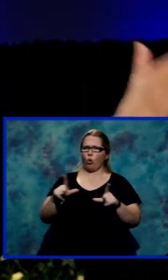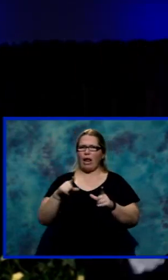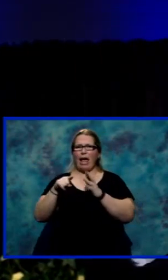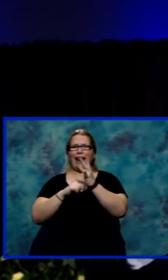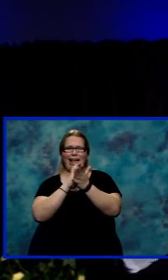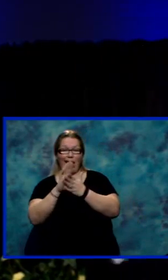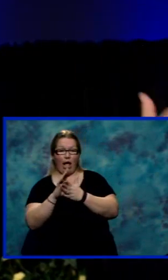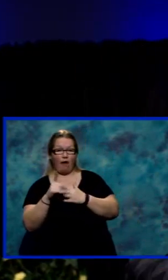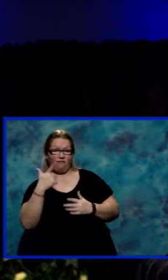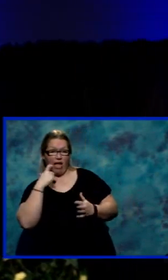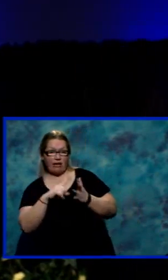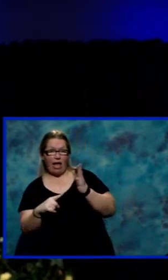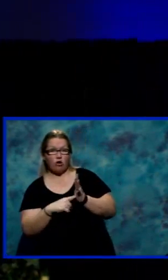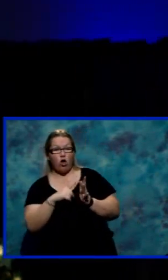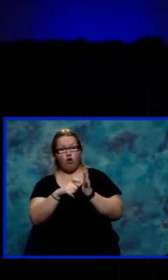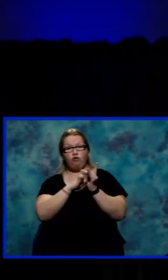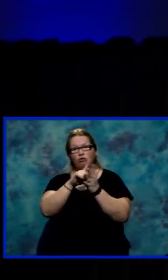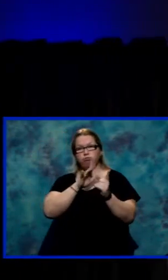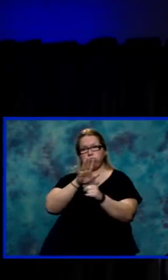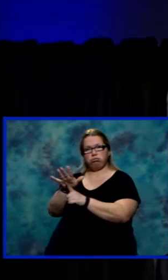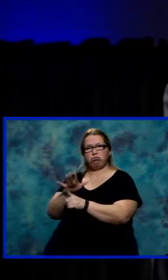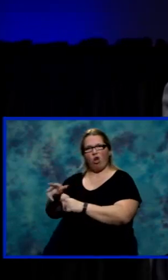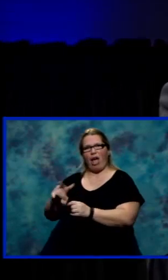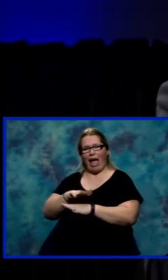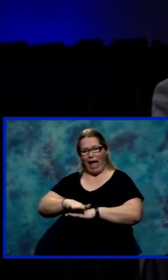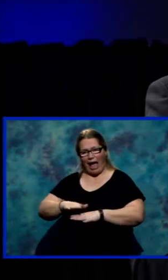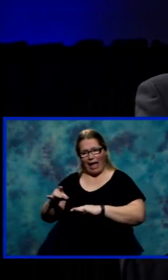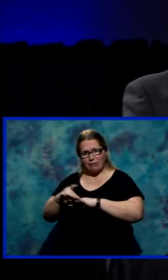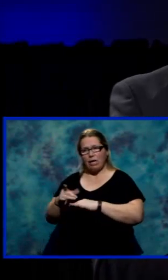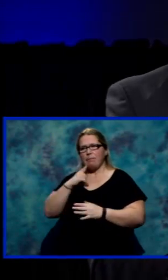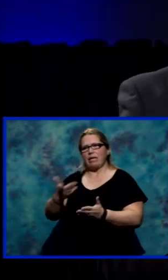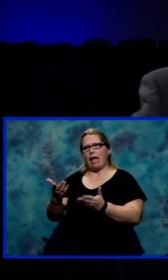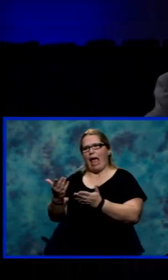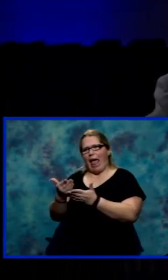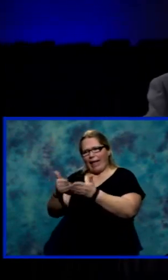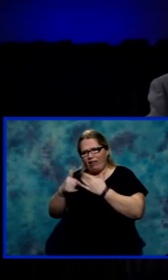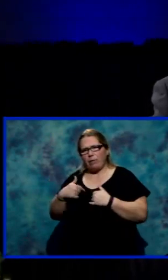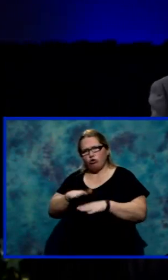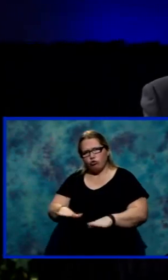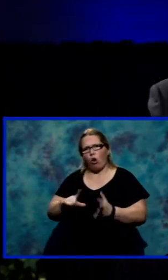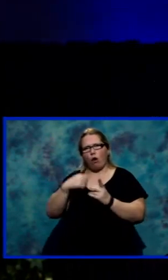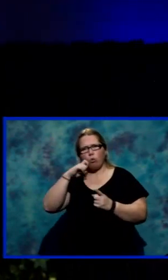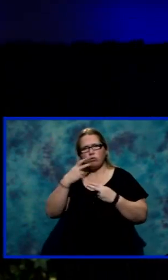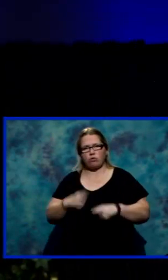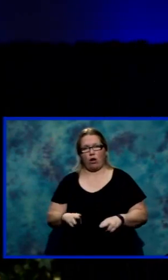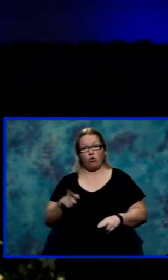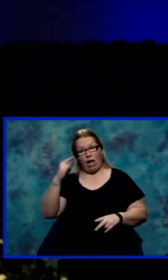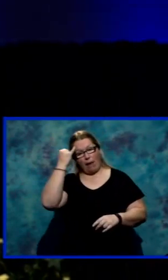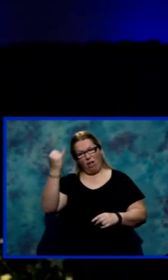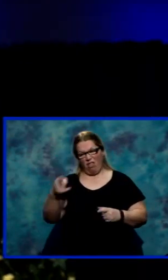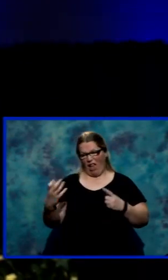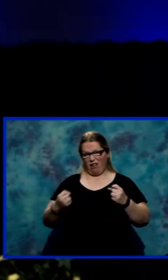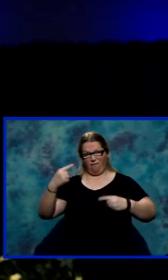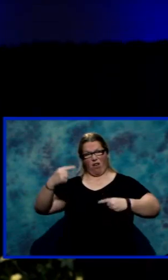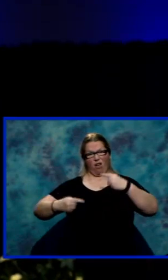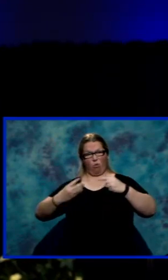finding out, Rachel blames her husband and says, give me children or I'm going to die. And you can imagine the kind of blue that there must have